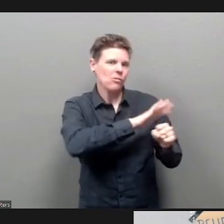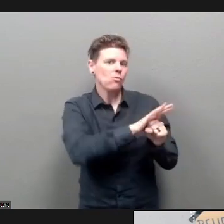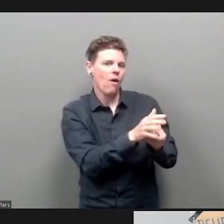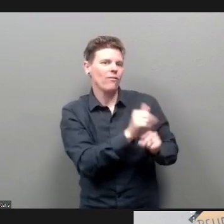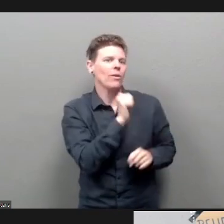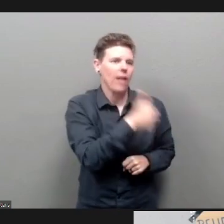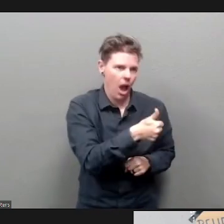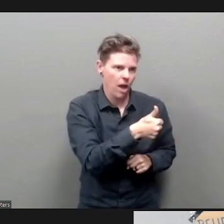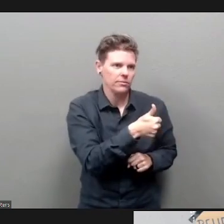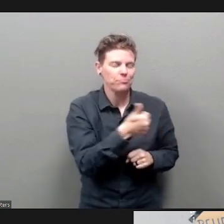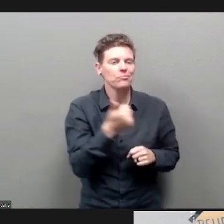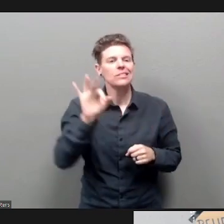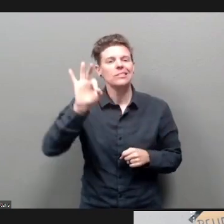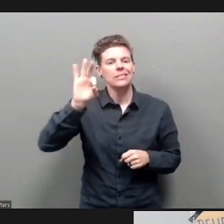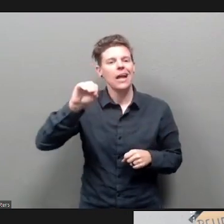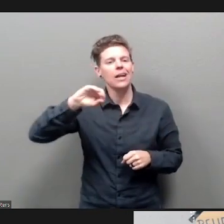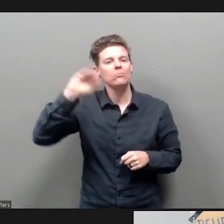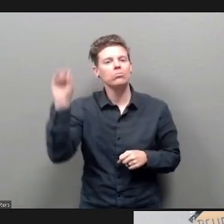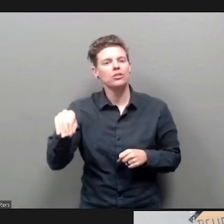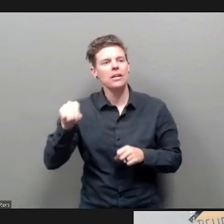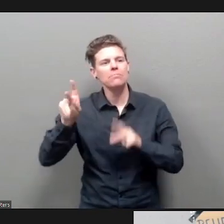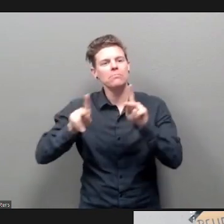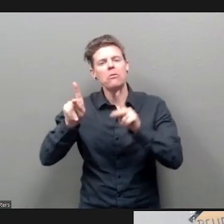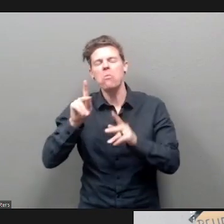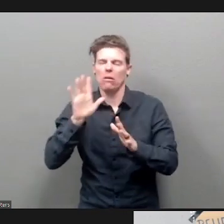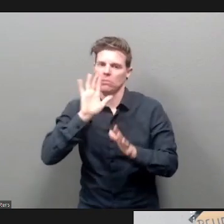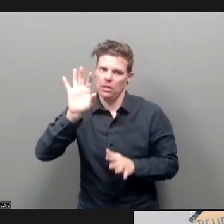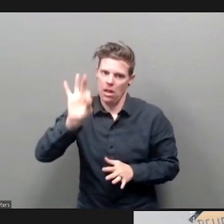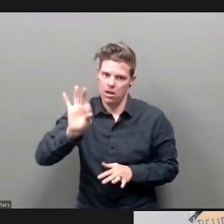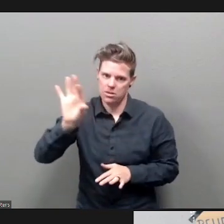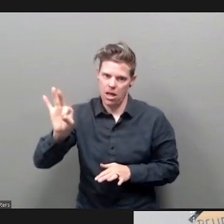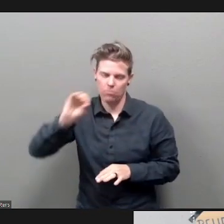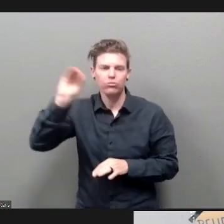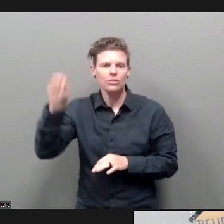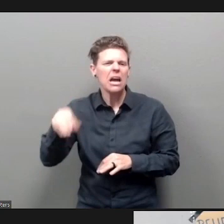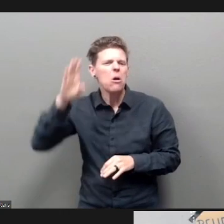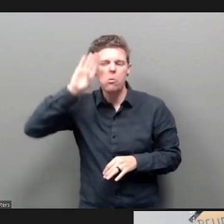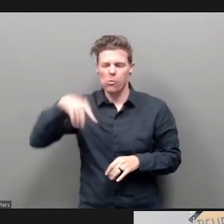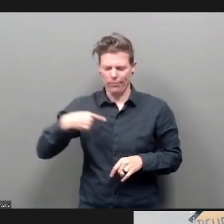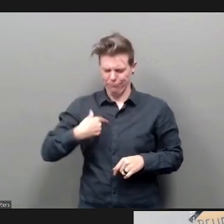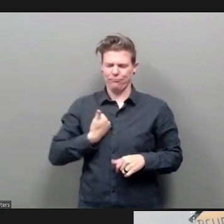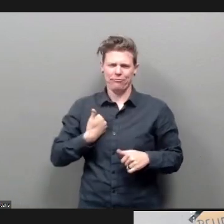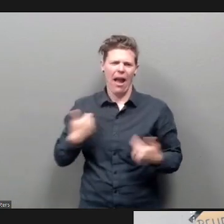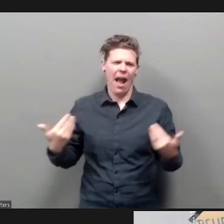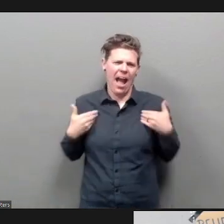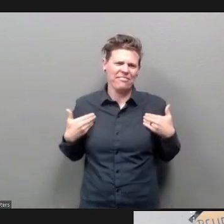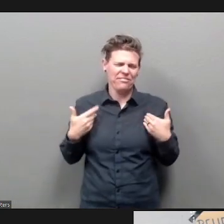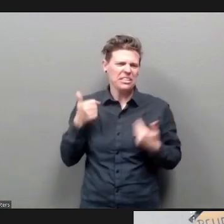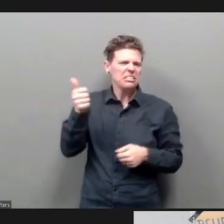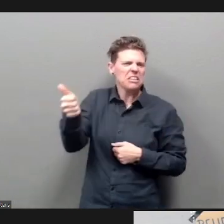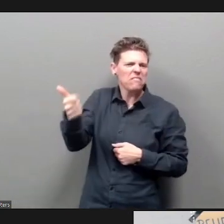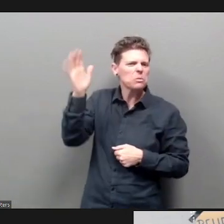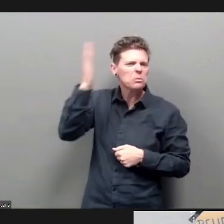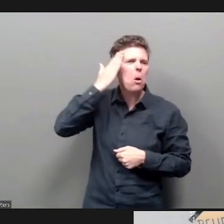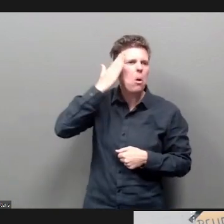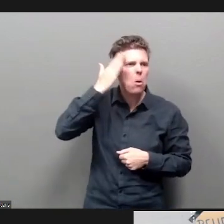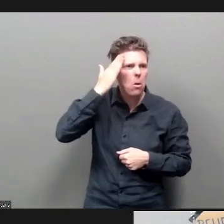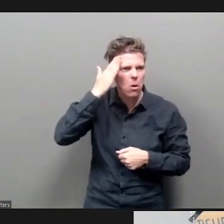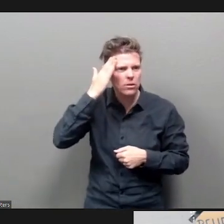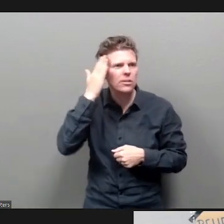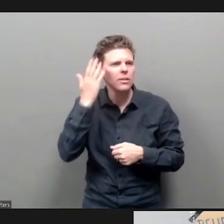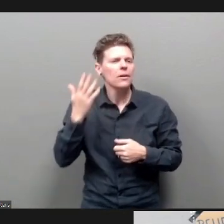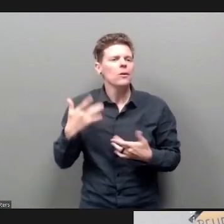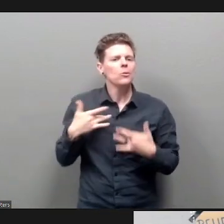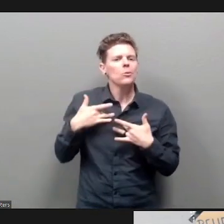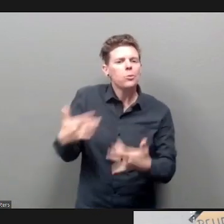know, 99% of people know they're COVID positive. It's unusual for us to call someone who doesn't already have their test result